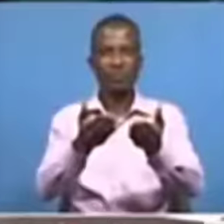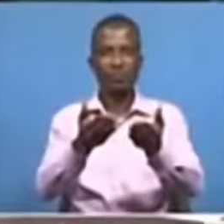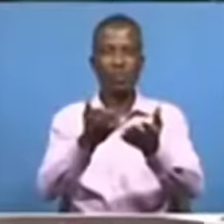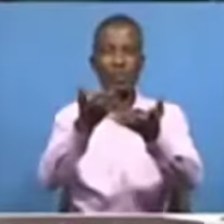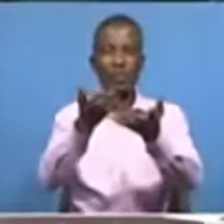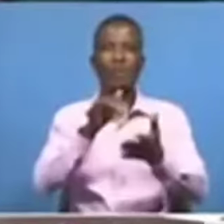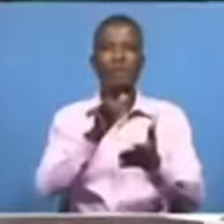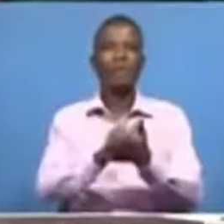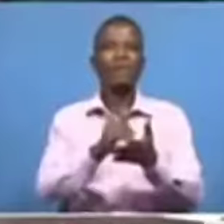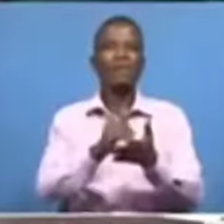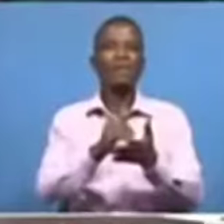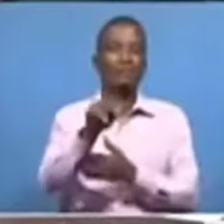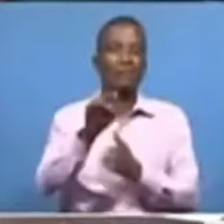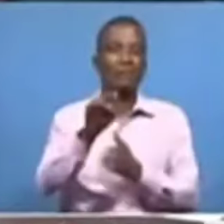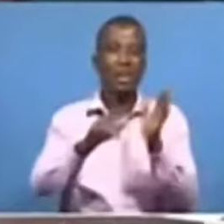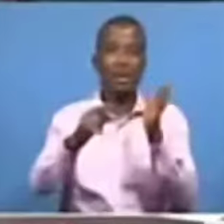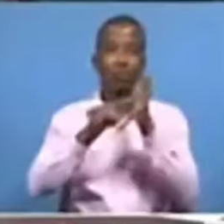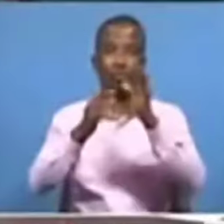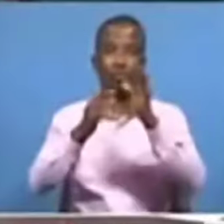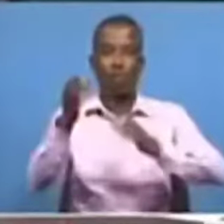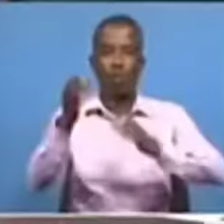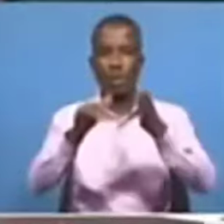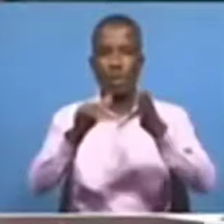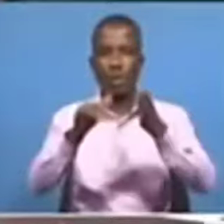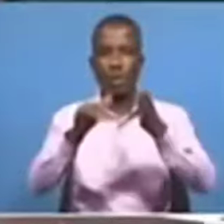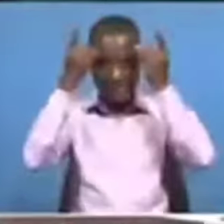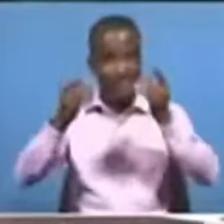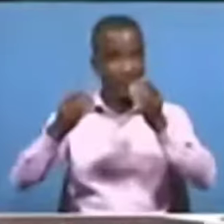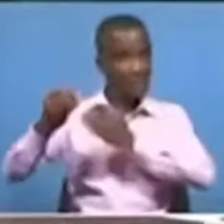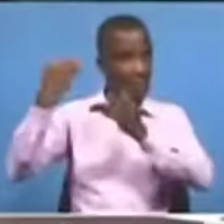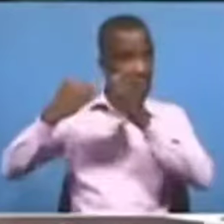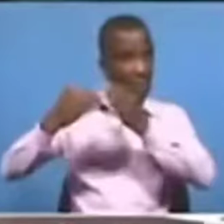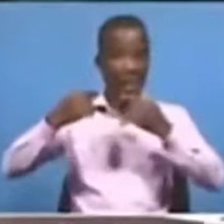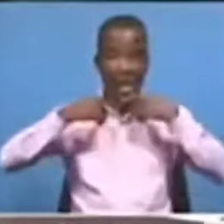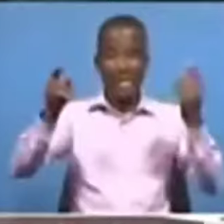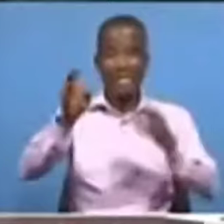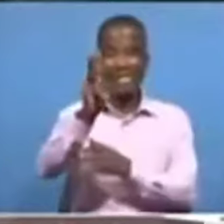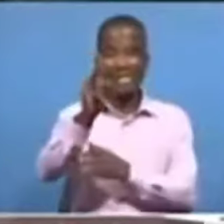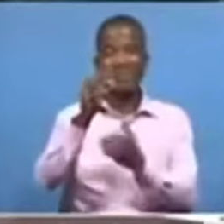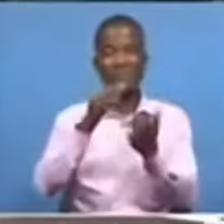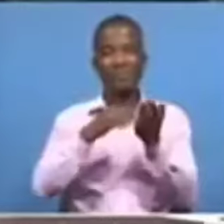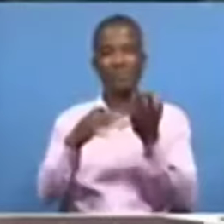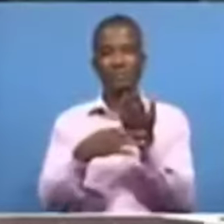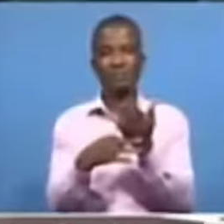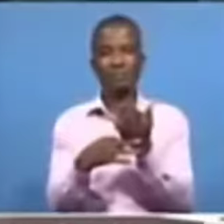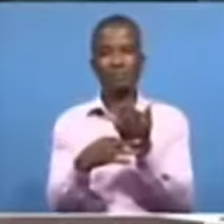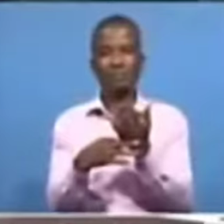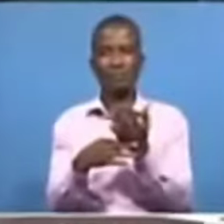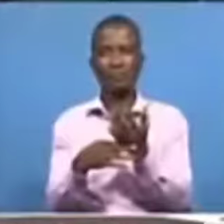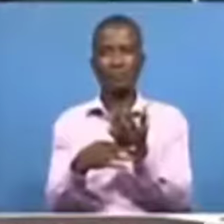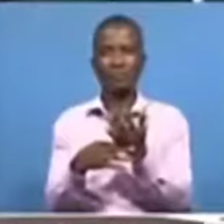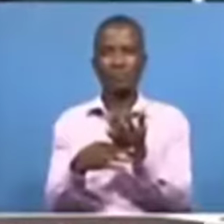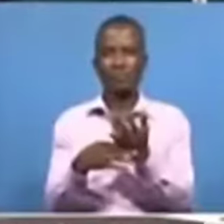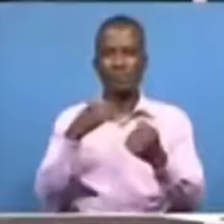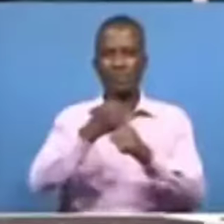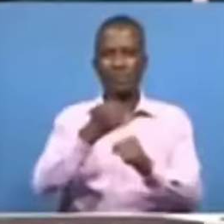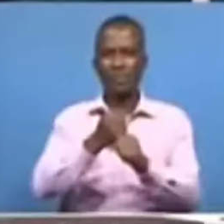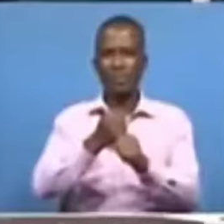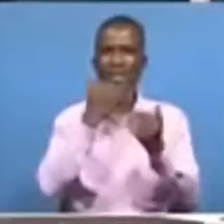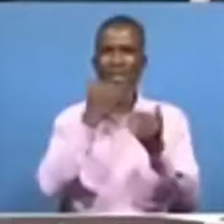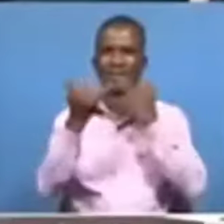that, to demonstrate to the court that in its decision of 16th February, certain fundamental errors of